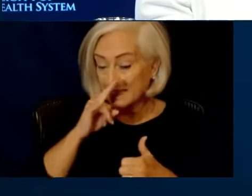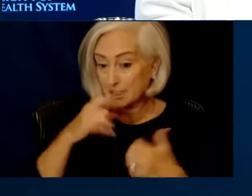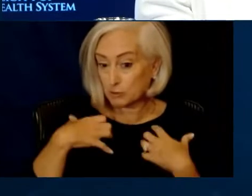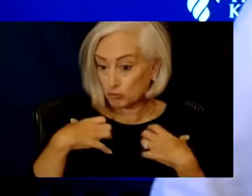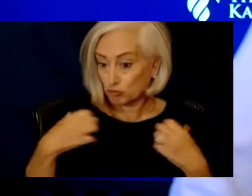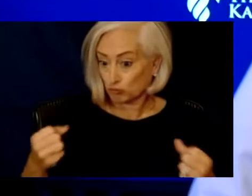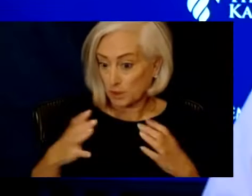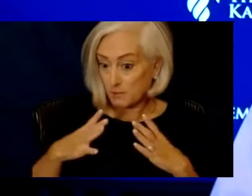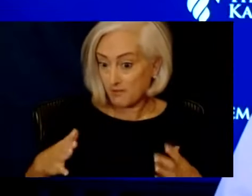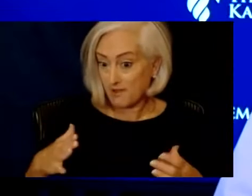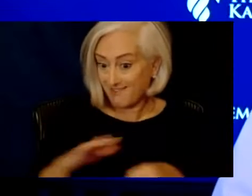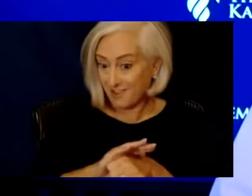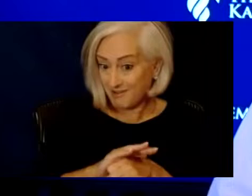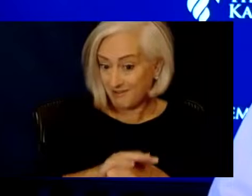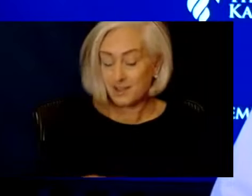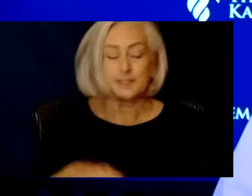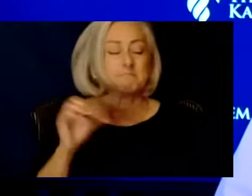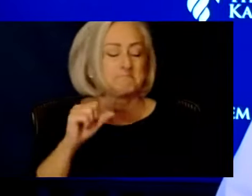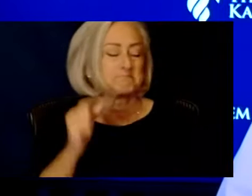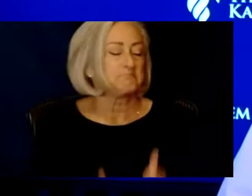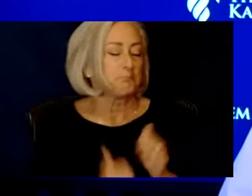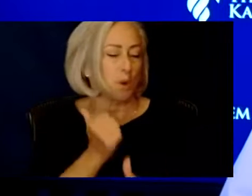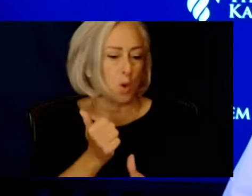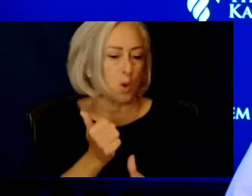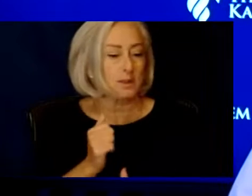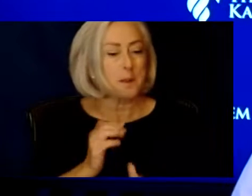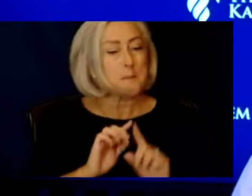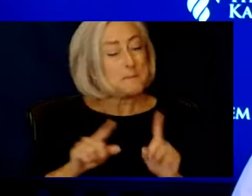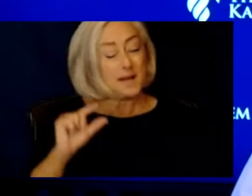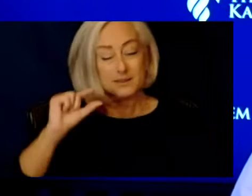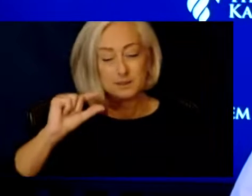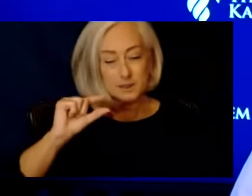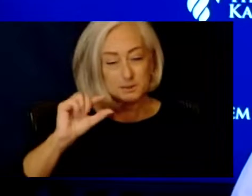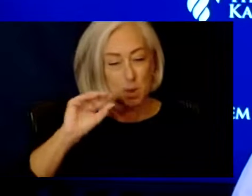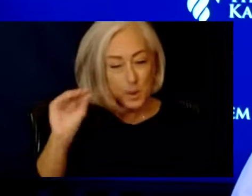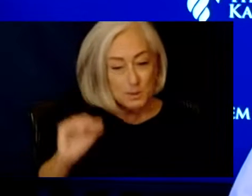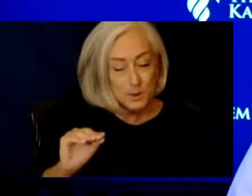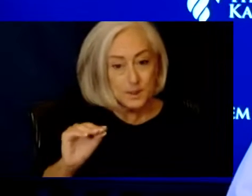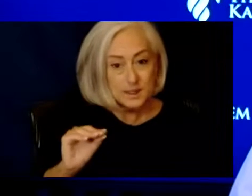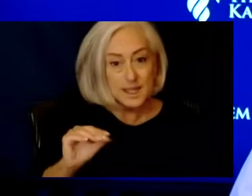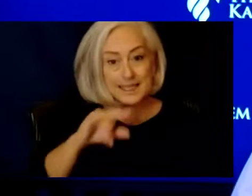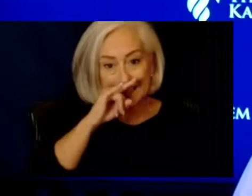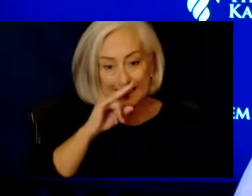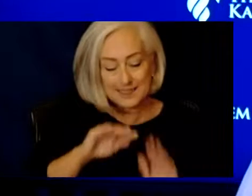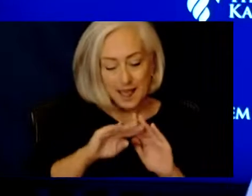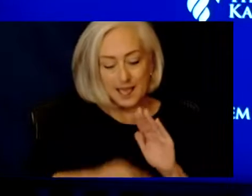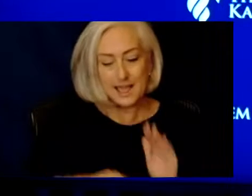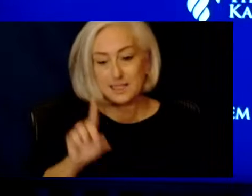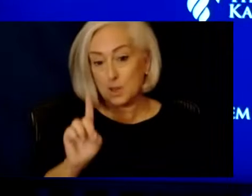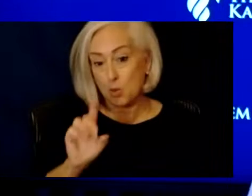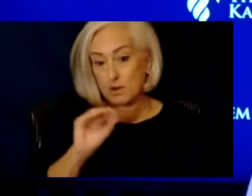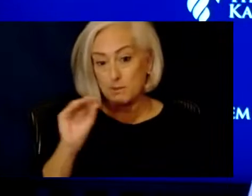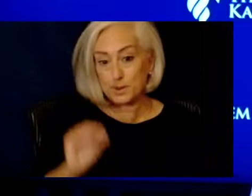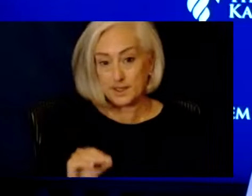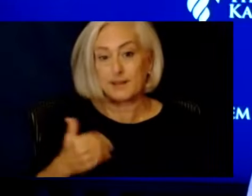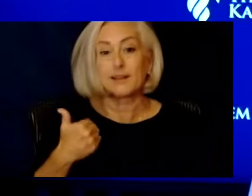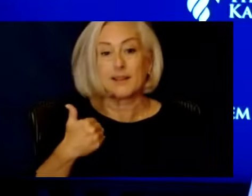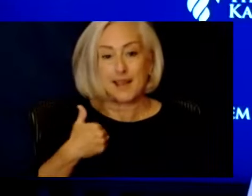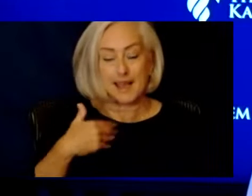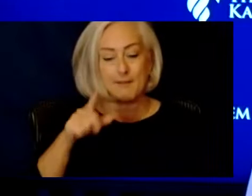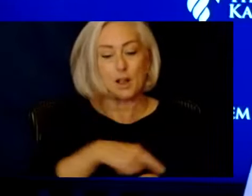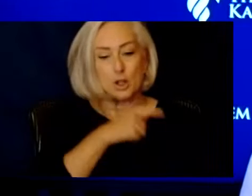a full recovery. But there is a very small percentage of these kids, it's less than one, who do have some kind of